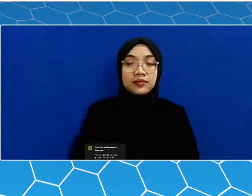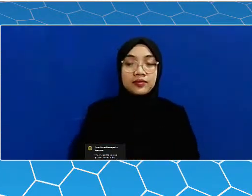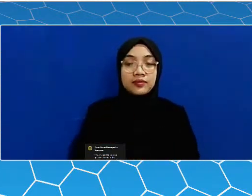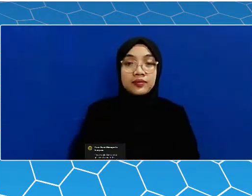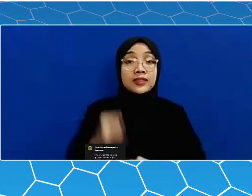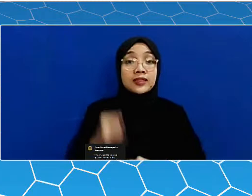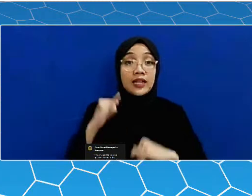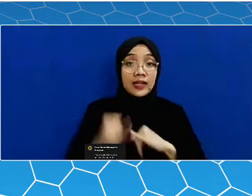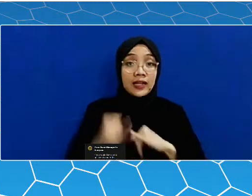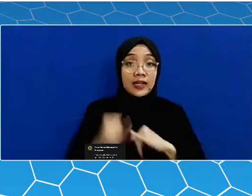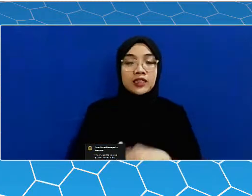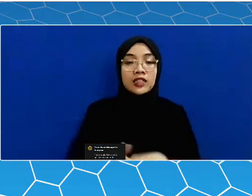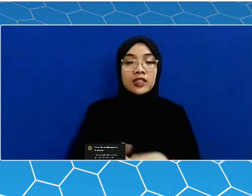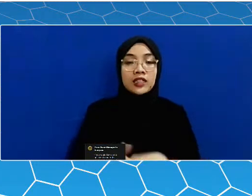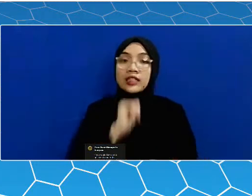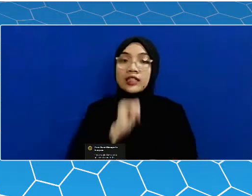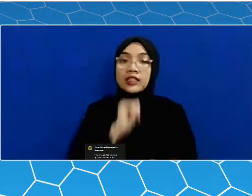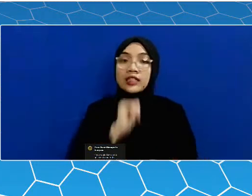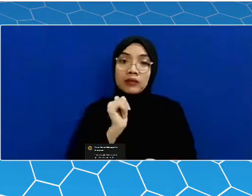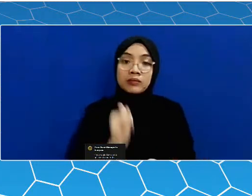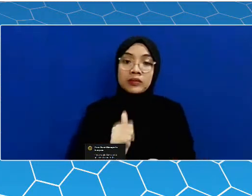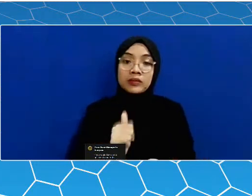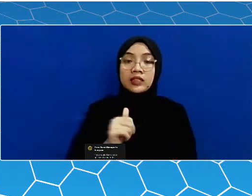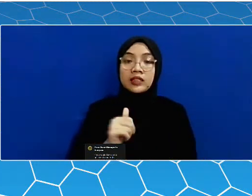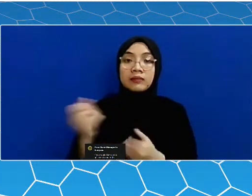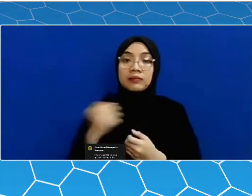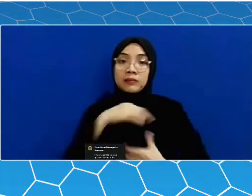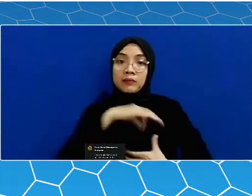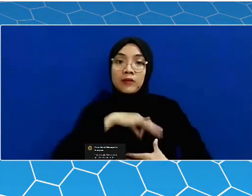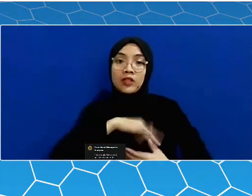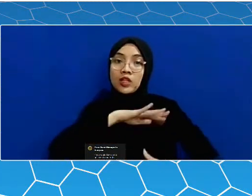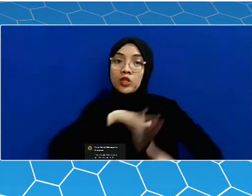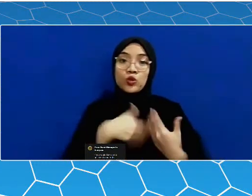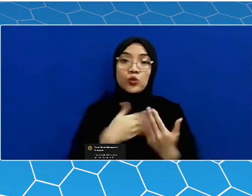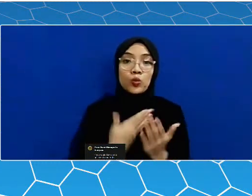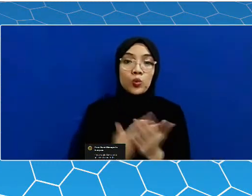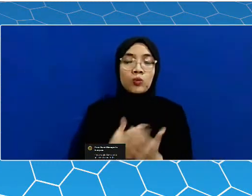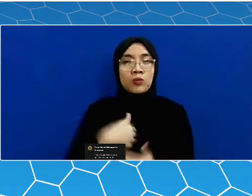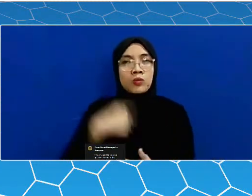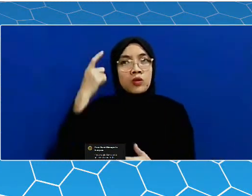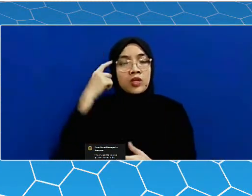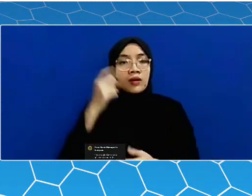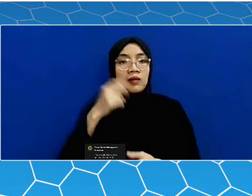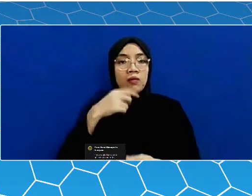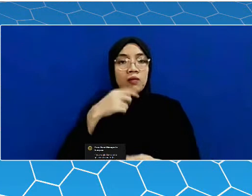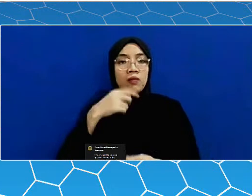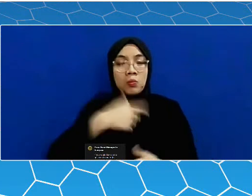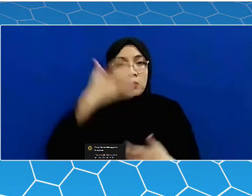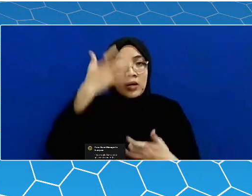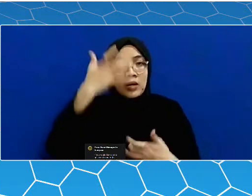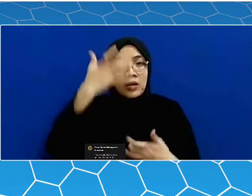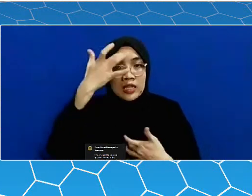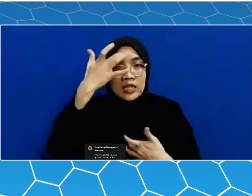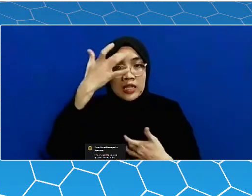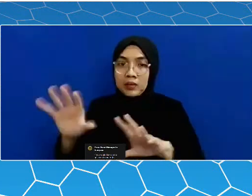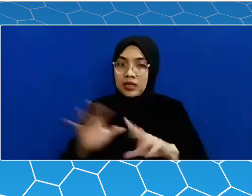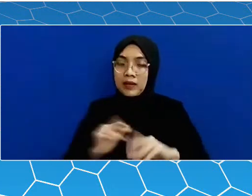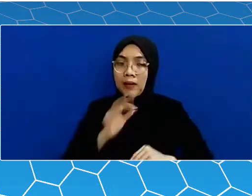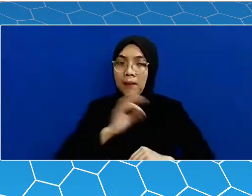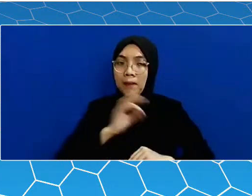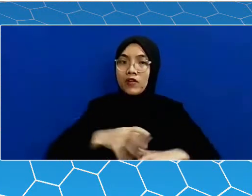from all this? I think the patients are the biggest beneficiaries from this collaboration